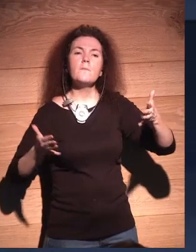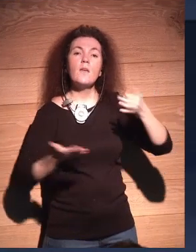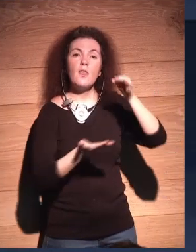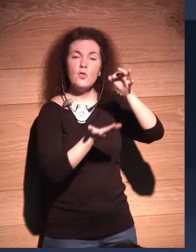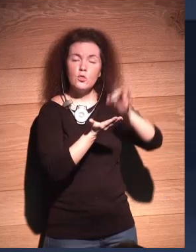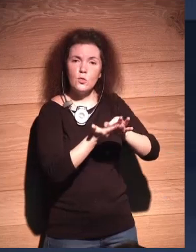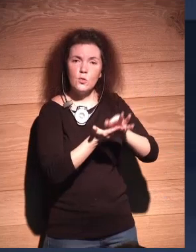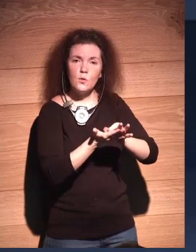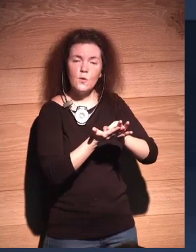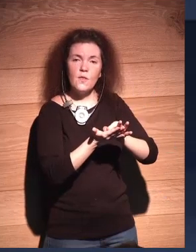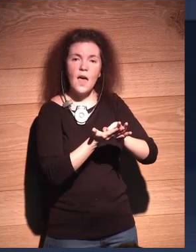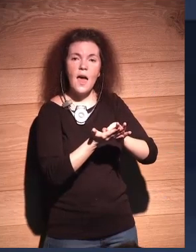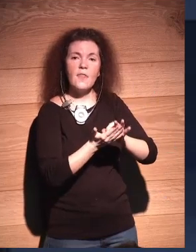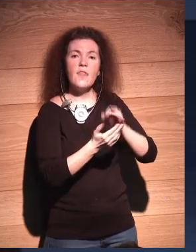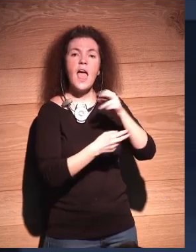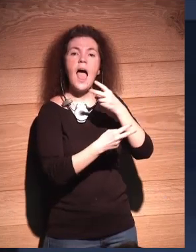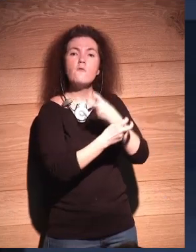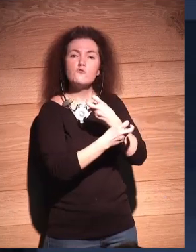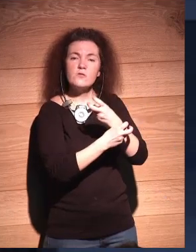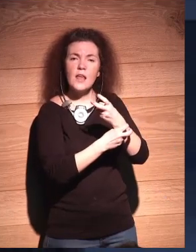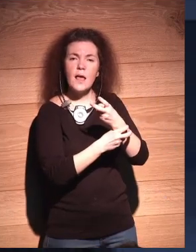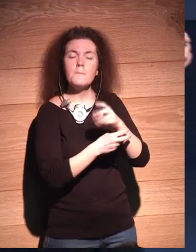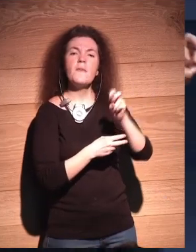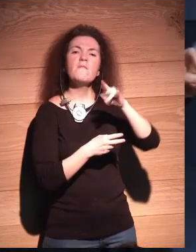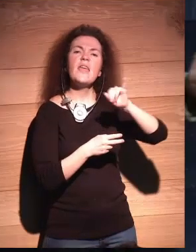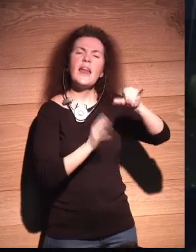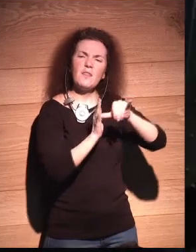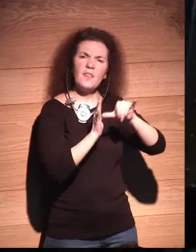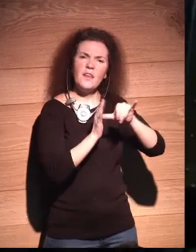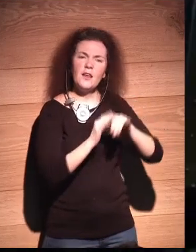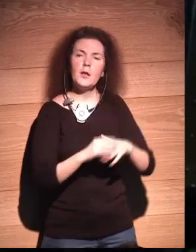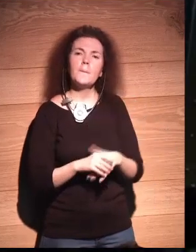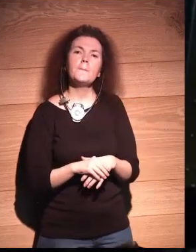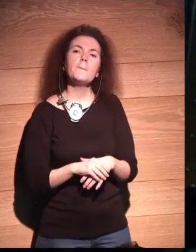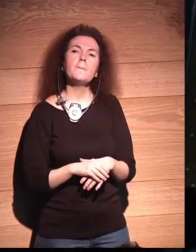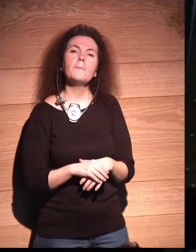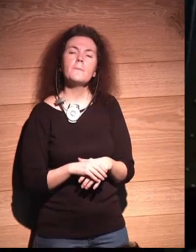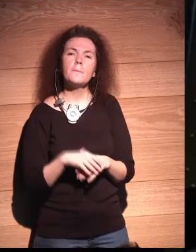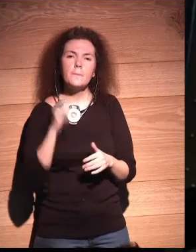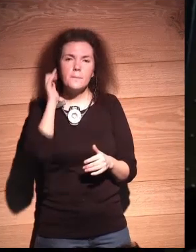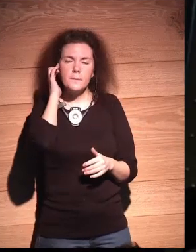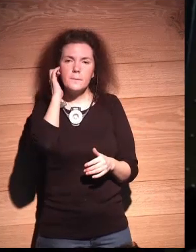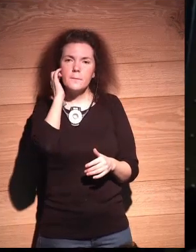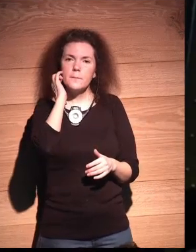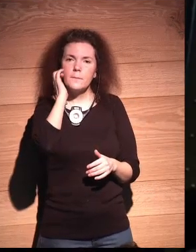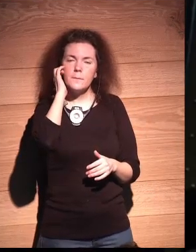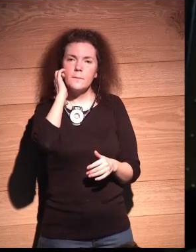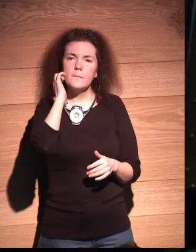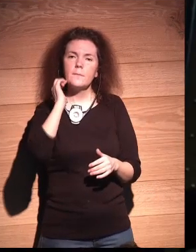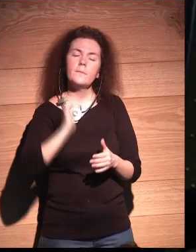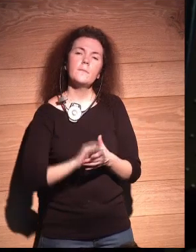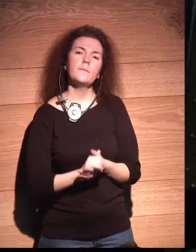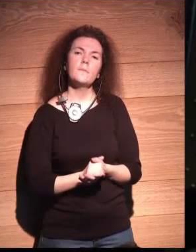Vienna, and there's a Kunsthalle there, which is very beautiful and but very, very